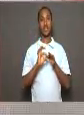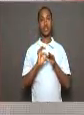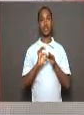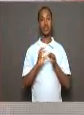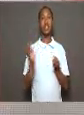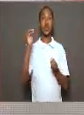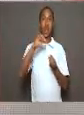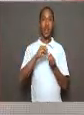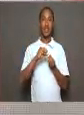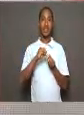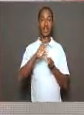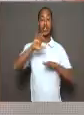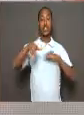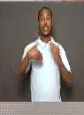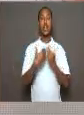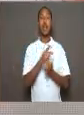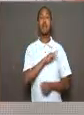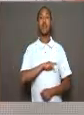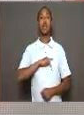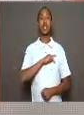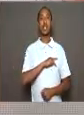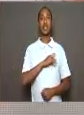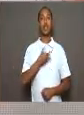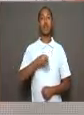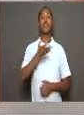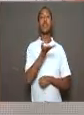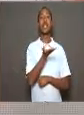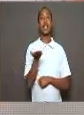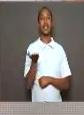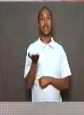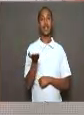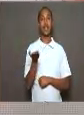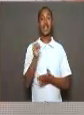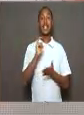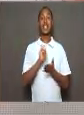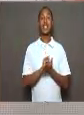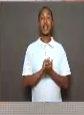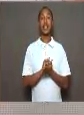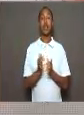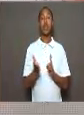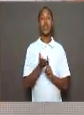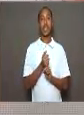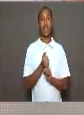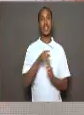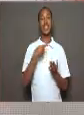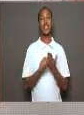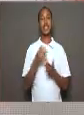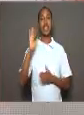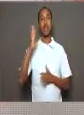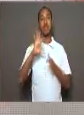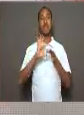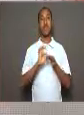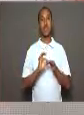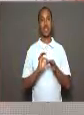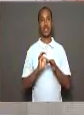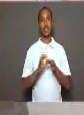as well as the general properties of substances that contain these types of